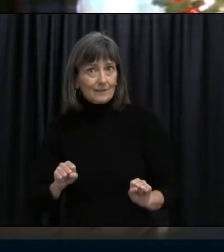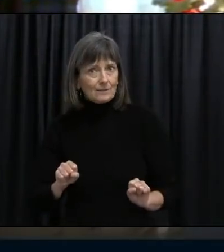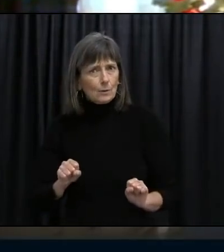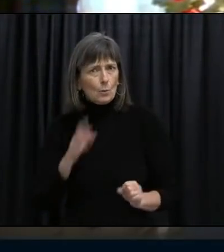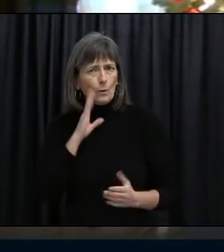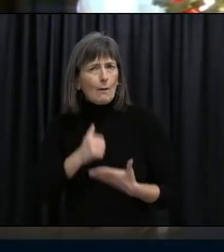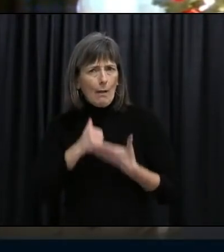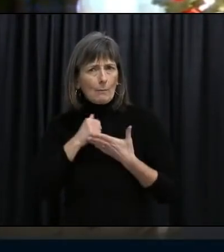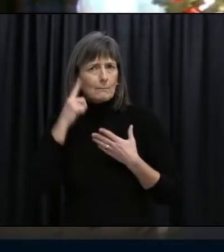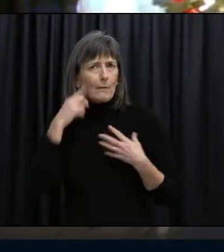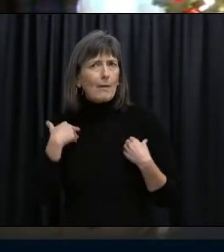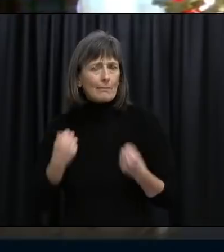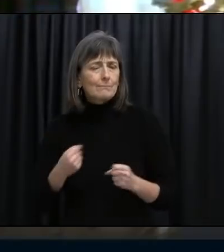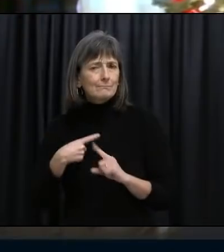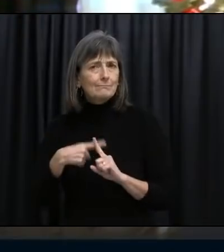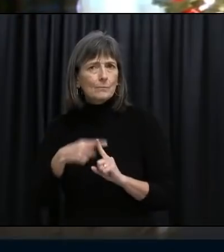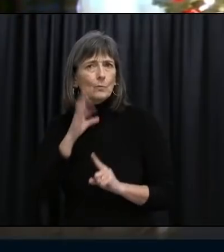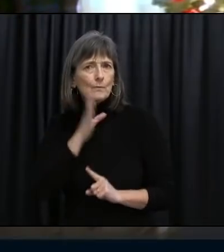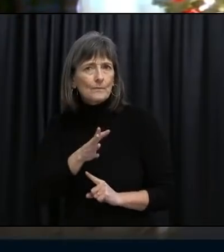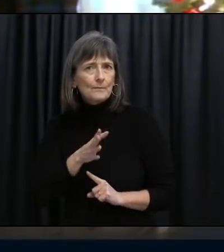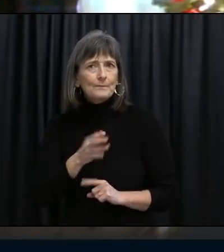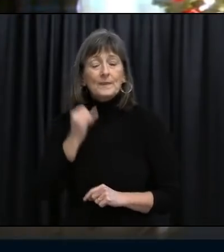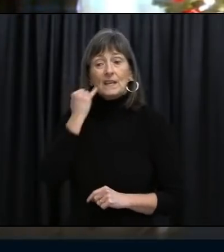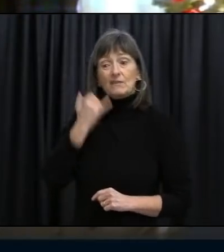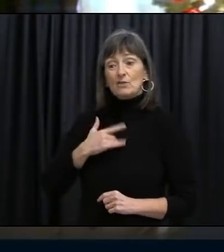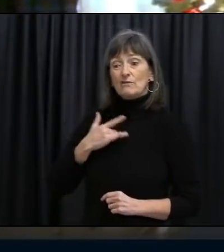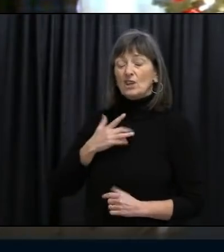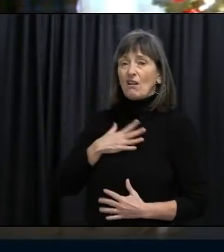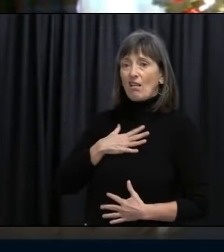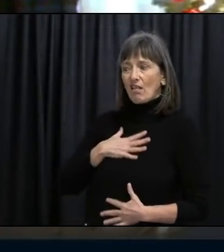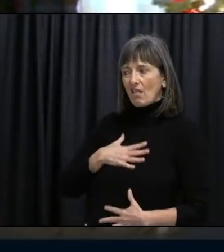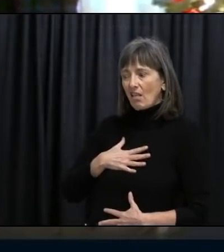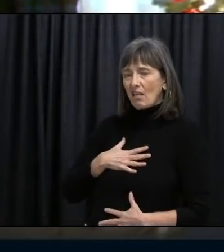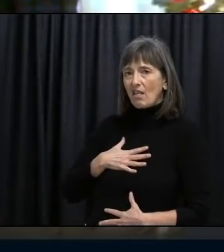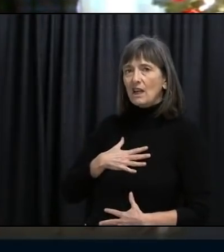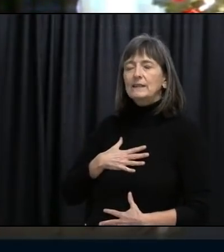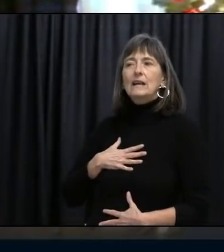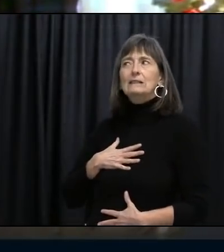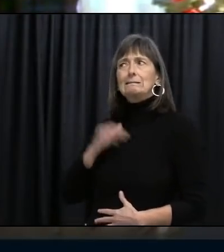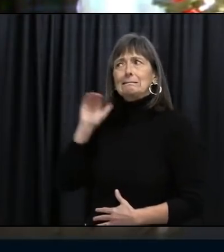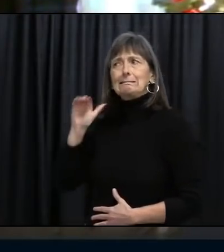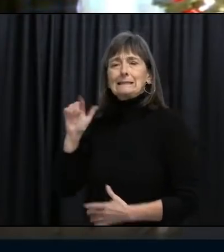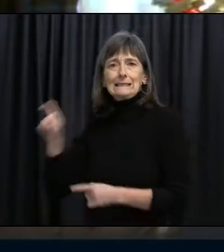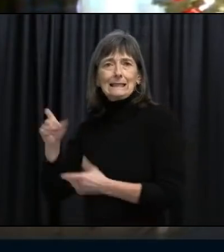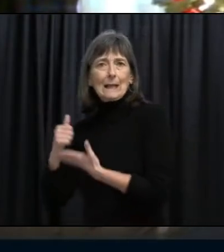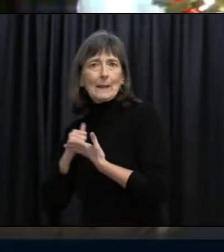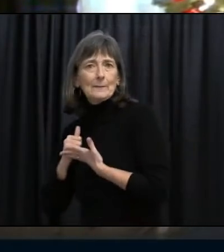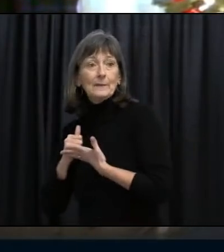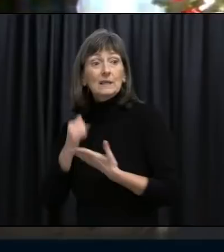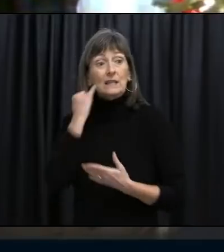health as well. Reach out for help if you need it. Offer help if you see someone in need.